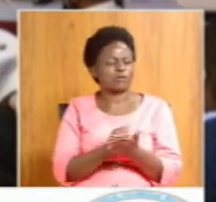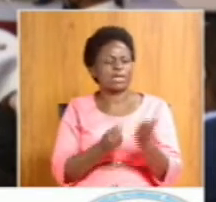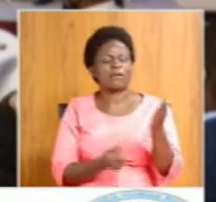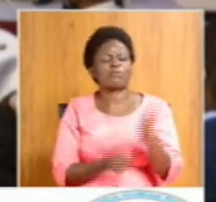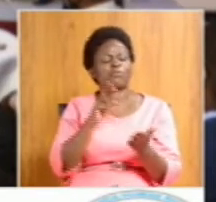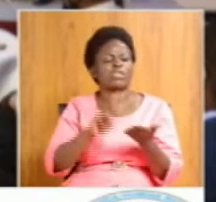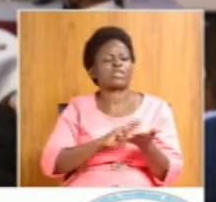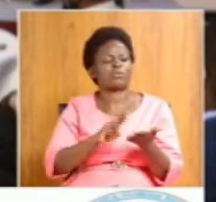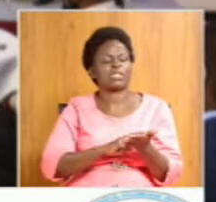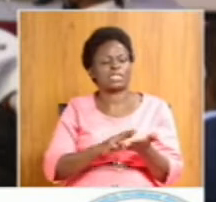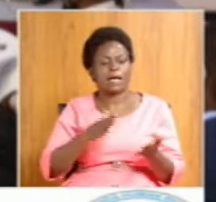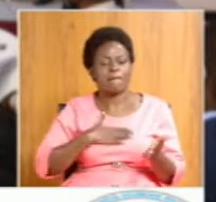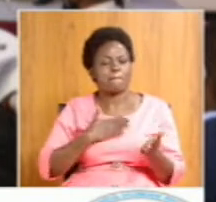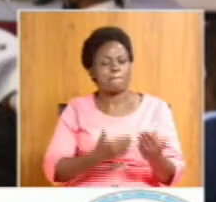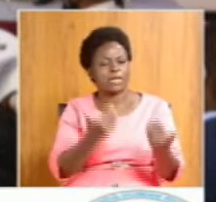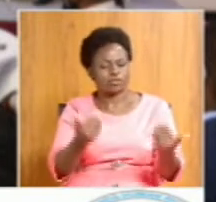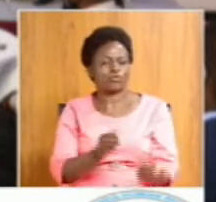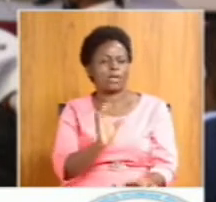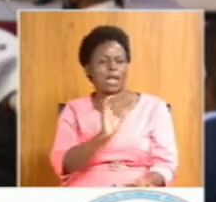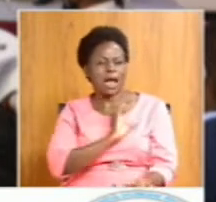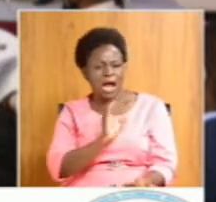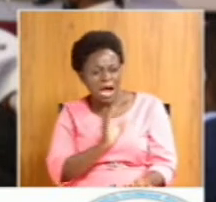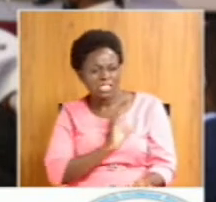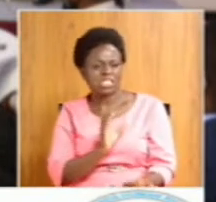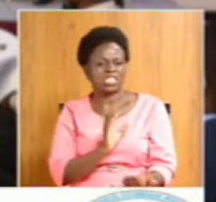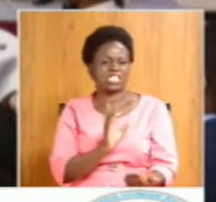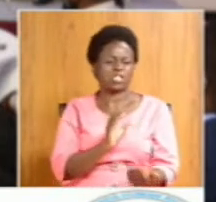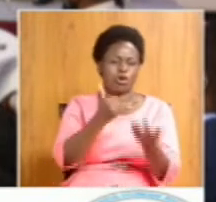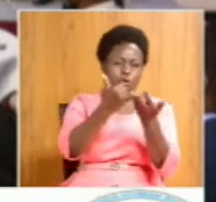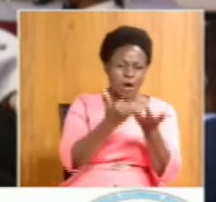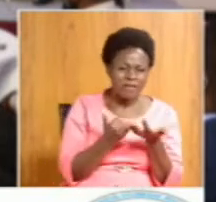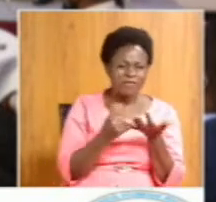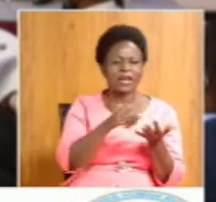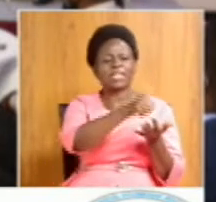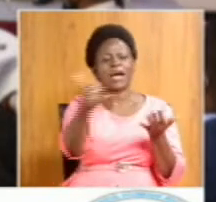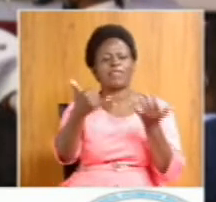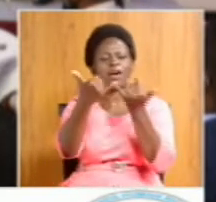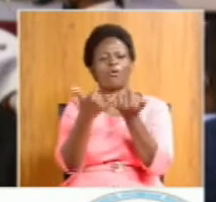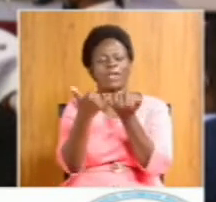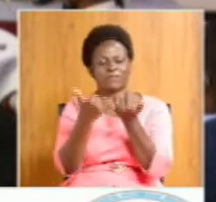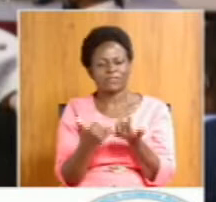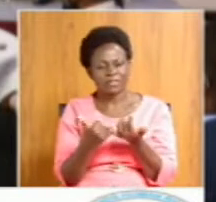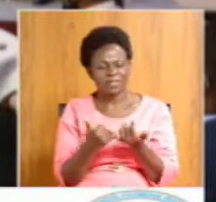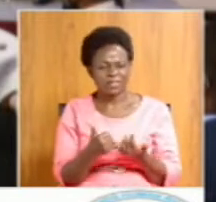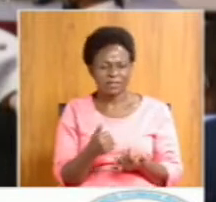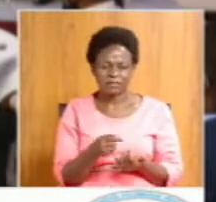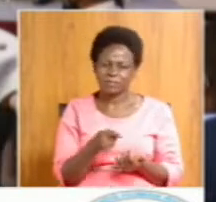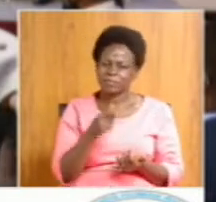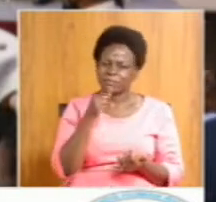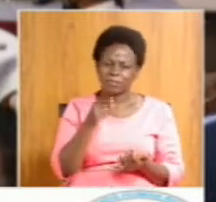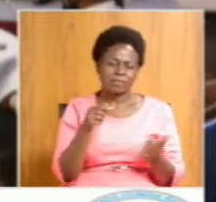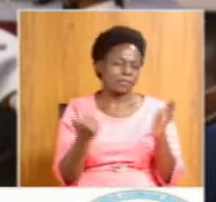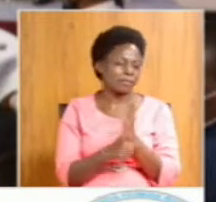opportunity to register my children, cousins and, and, and wife and other wives. That's, that